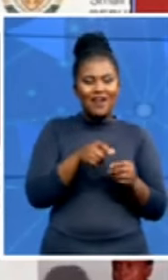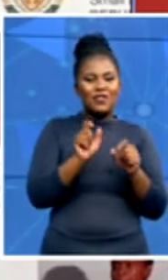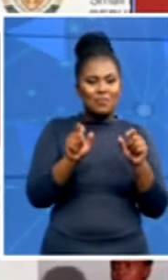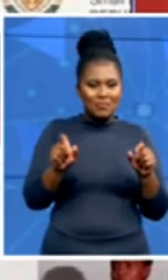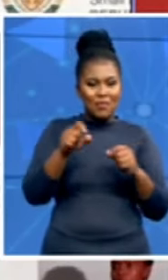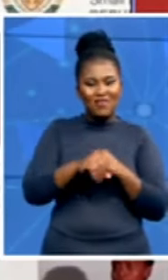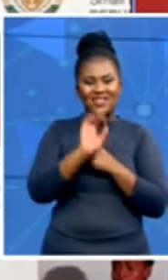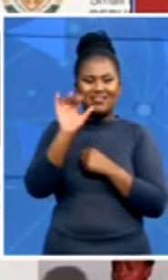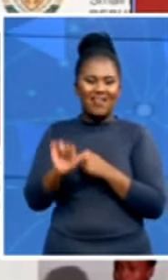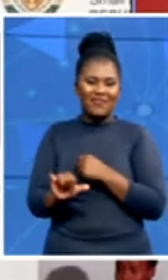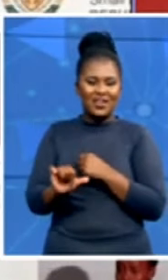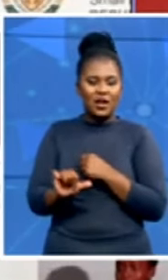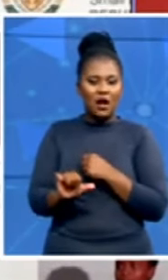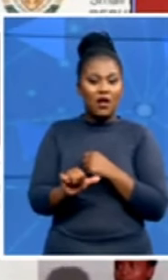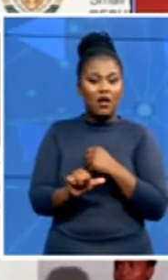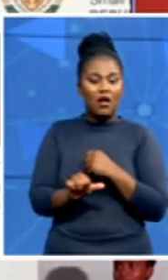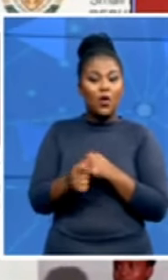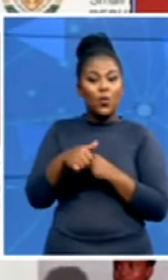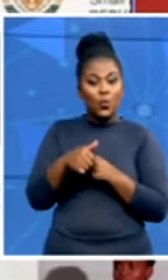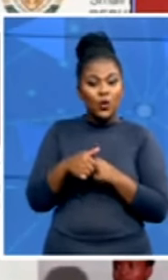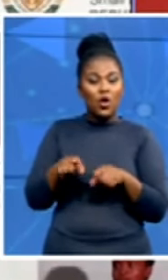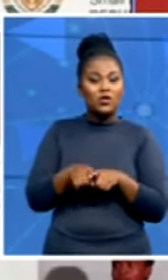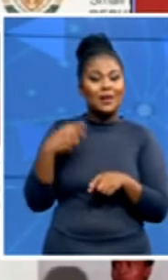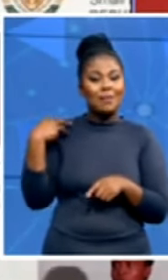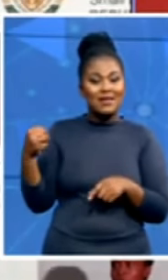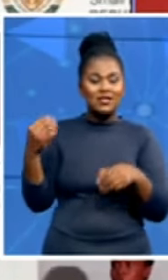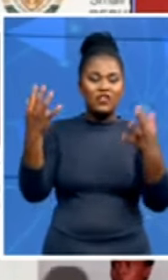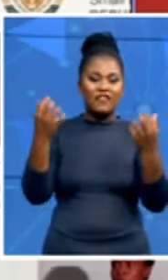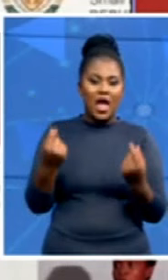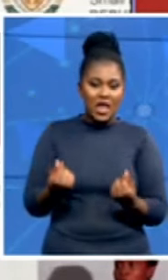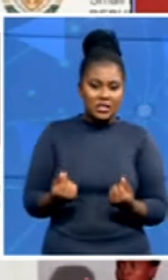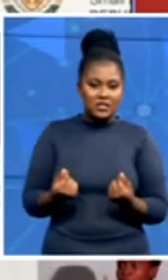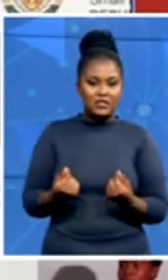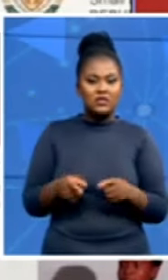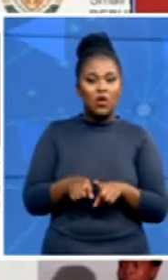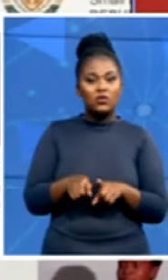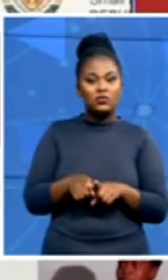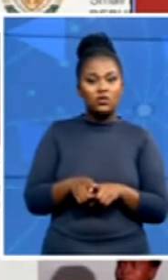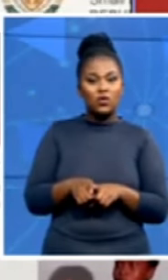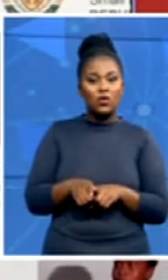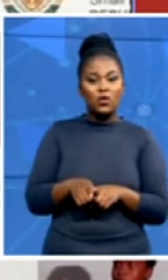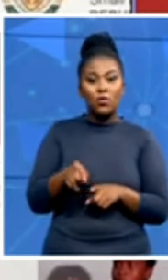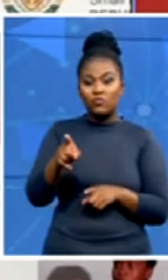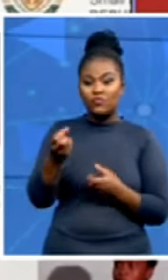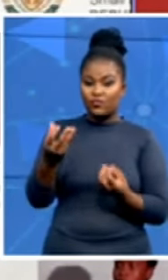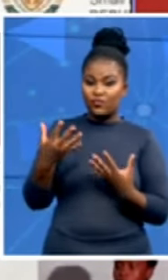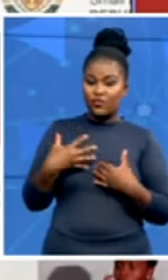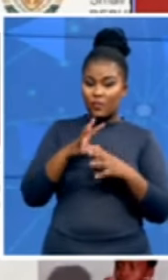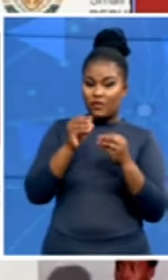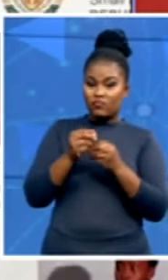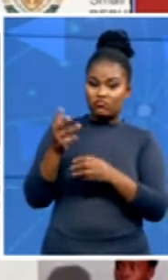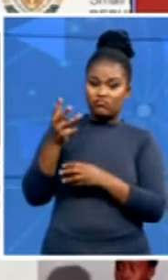will, once the Minister of Finance has tabled, a cabinet statement will be issued and we will be able to speak openly as